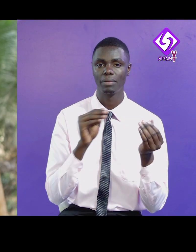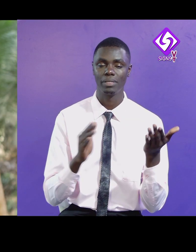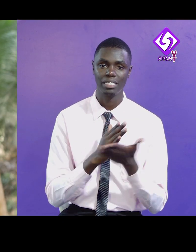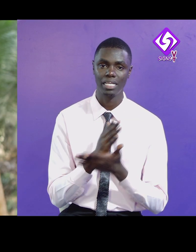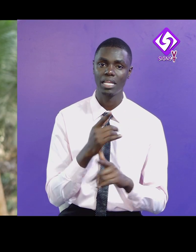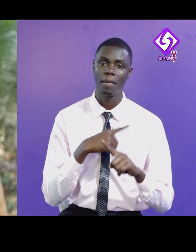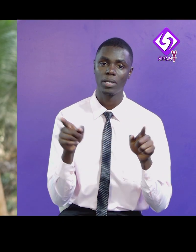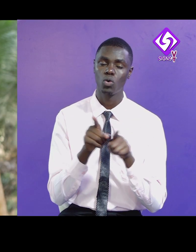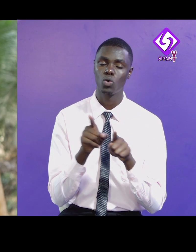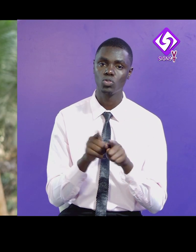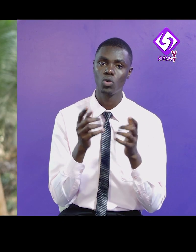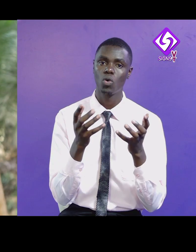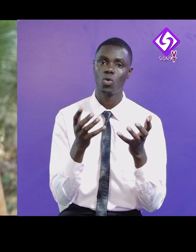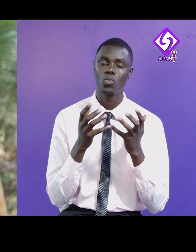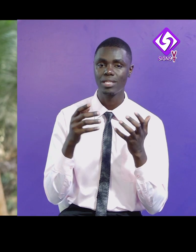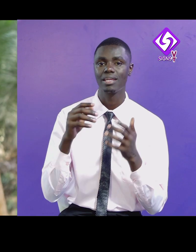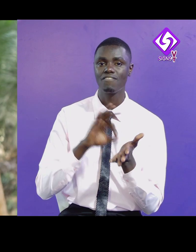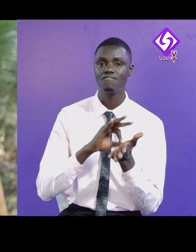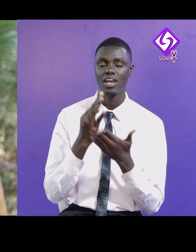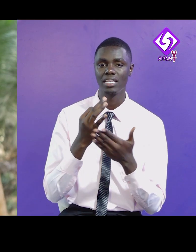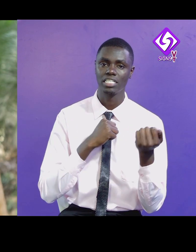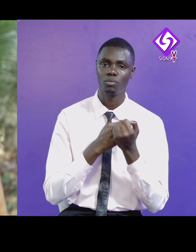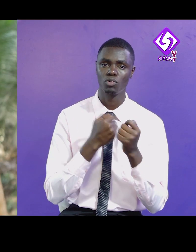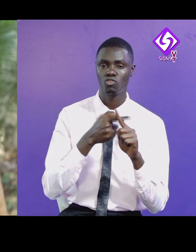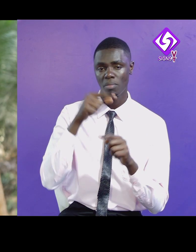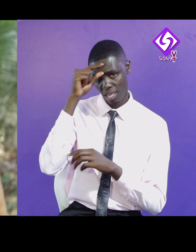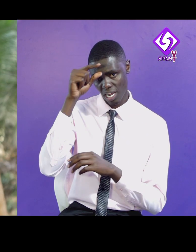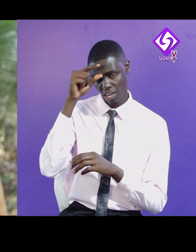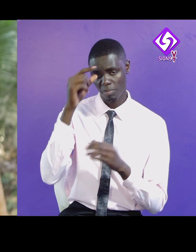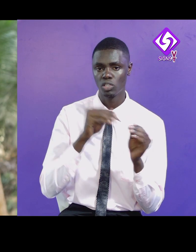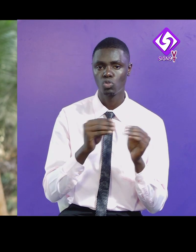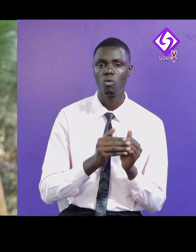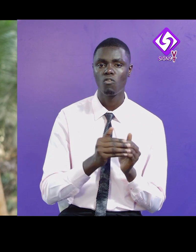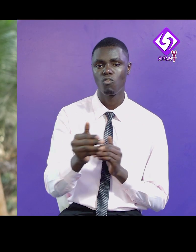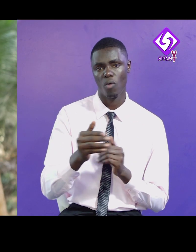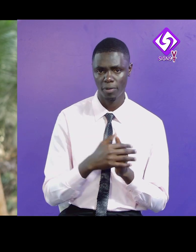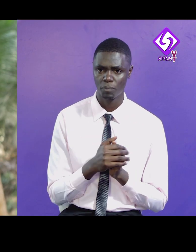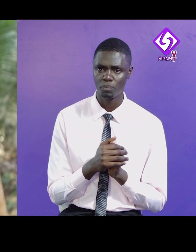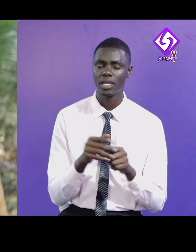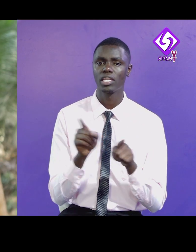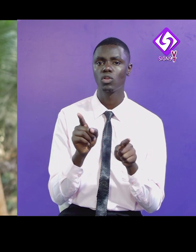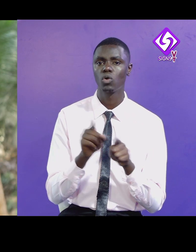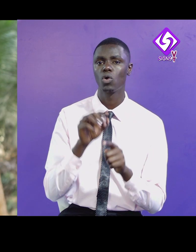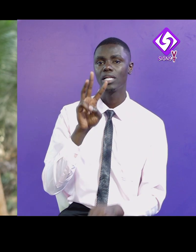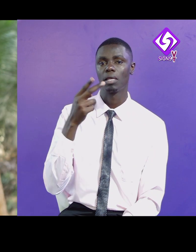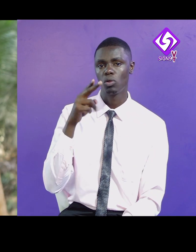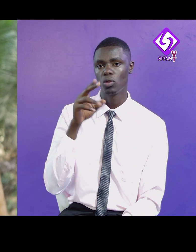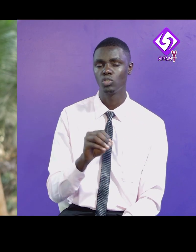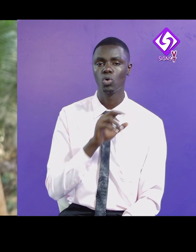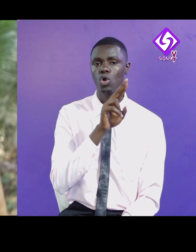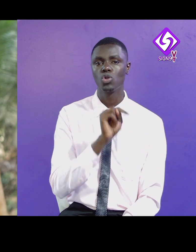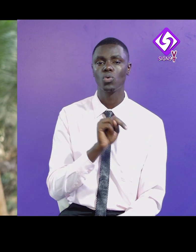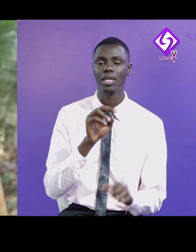rights, but we also need the backing from the government and the policies to really move that forward. And we know the World Health Organization, the